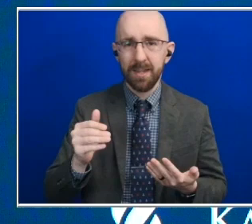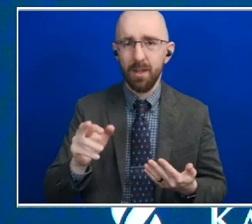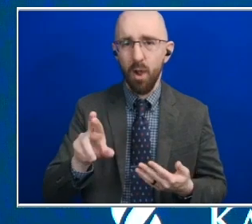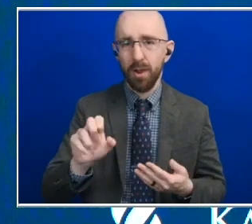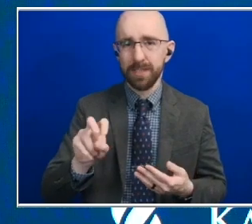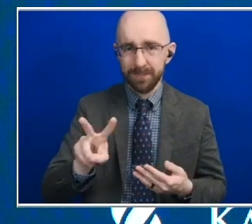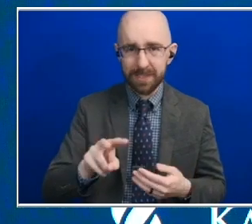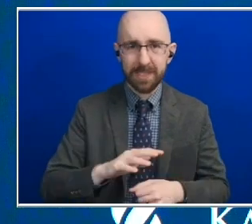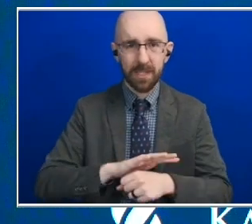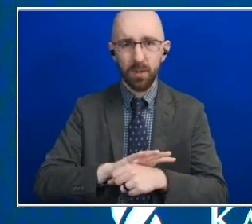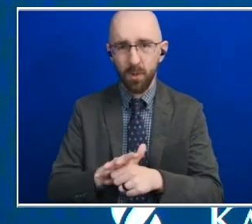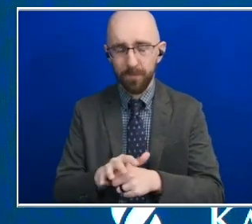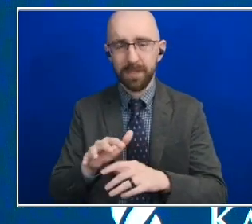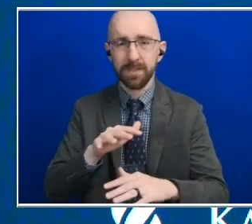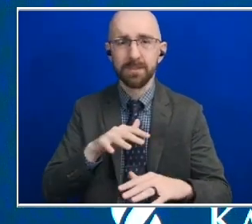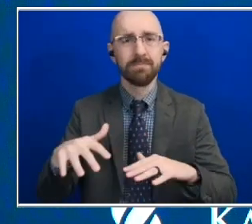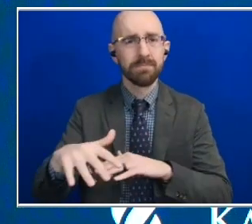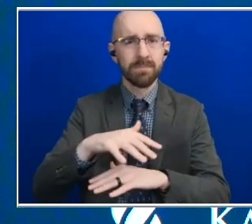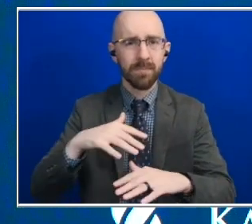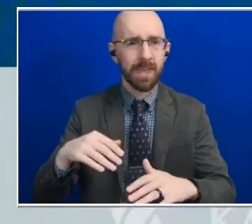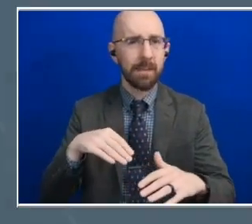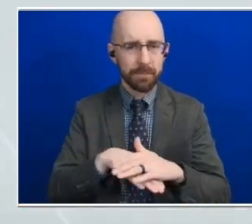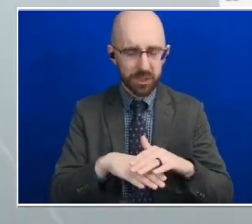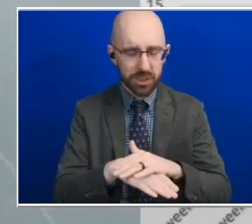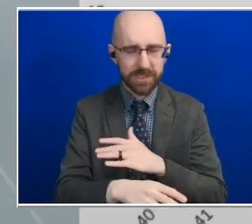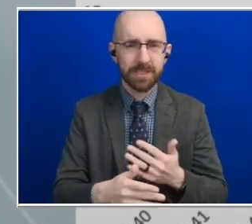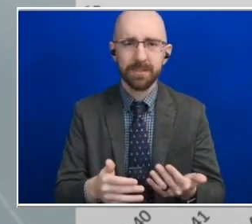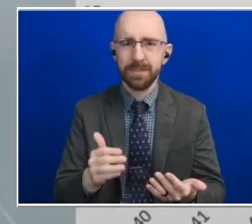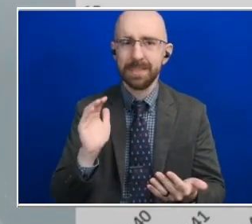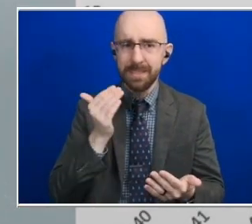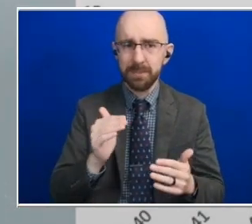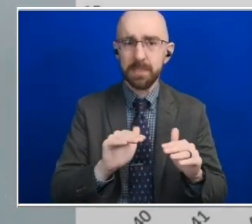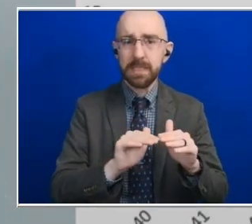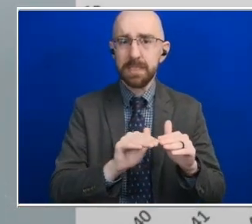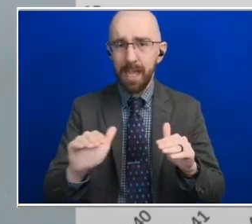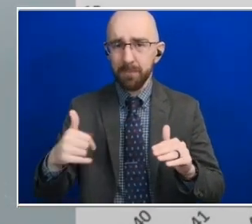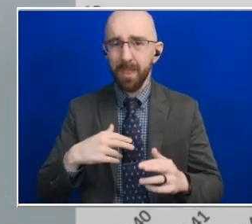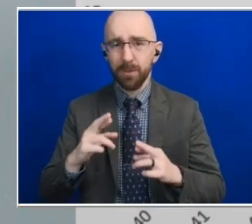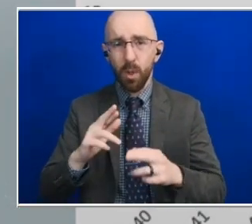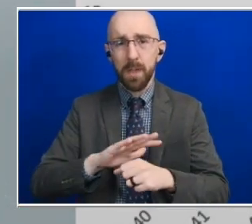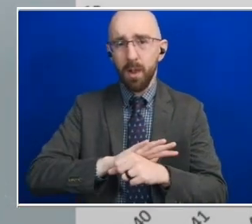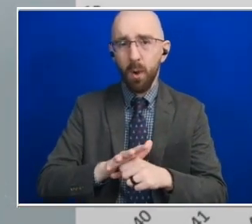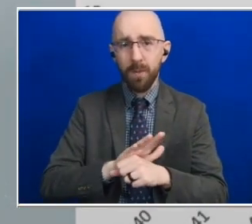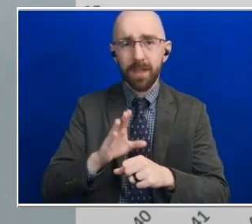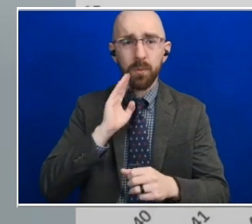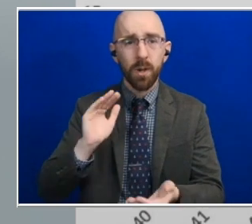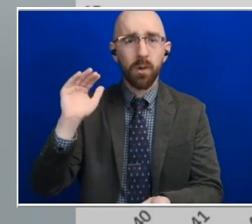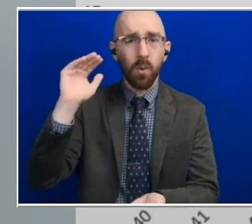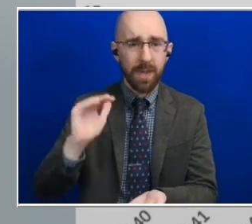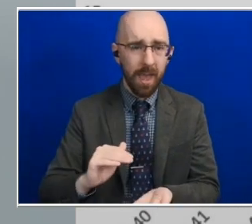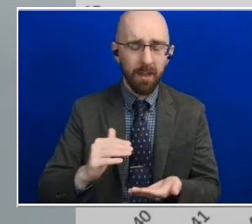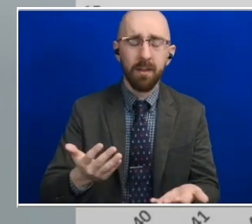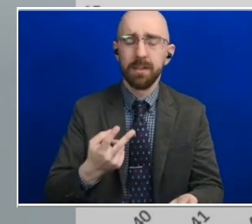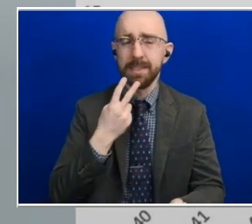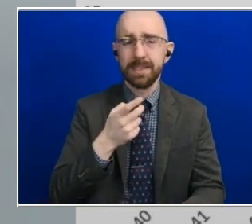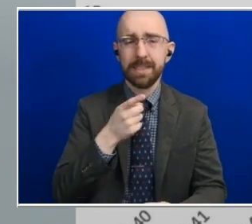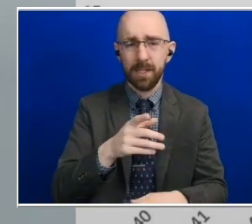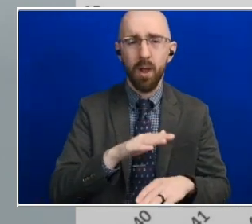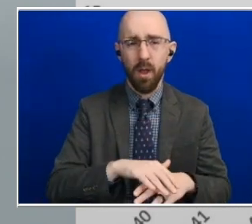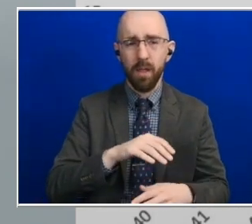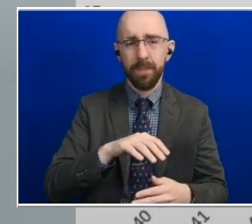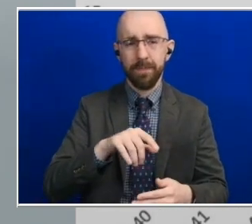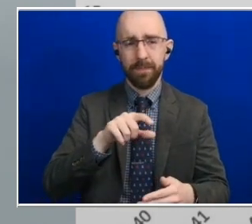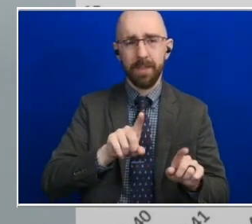COVID admissions, which seem to be stable. I was hoping the COVID admissions would go down. You can see that there on the graph. The